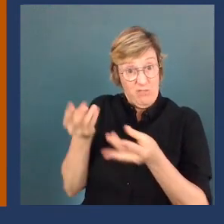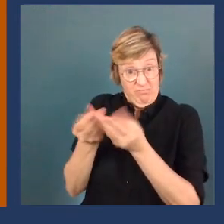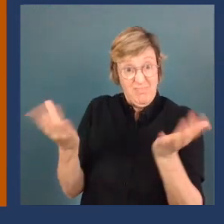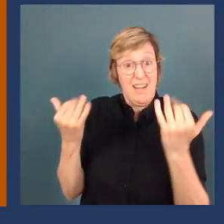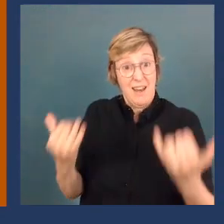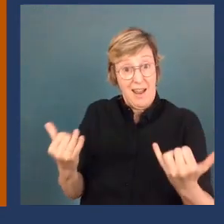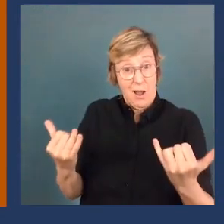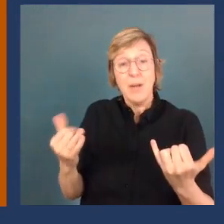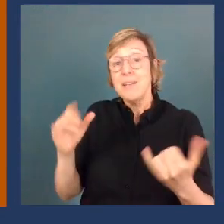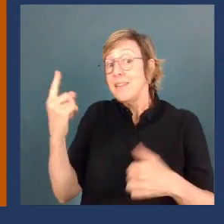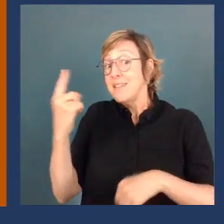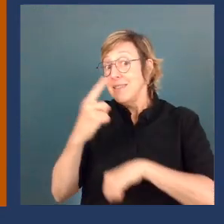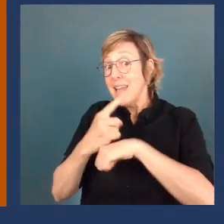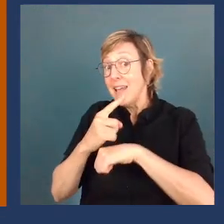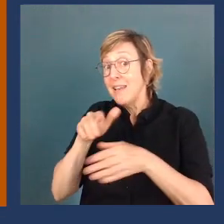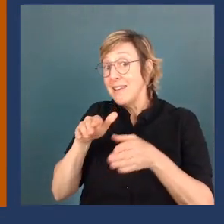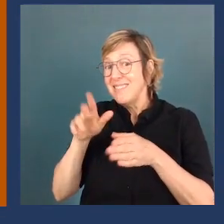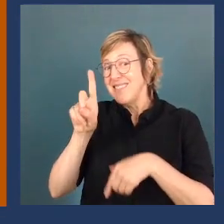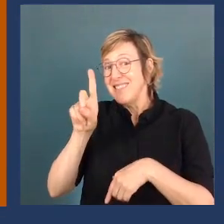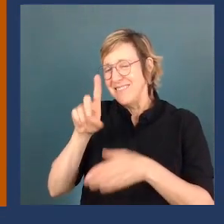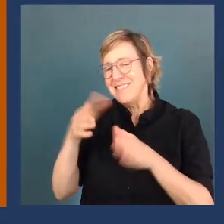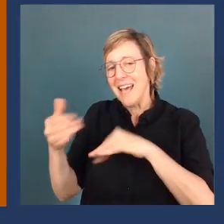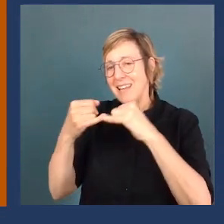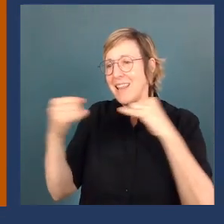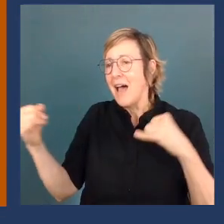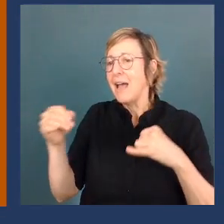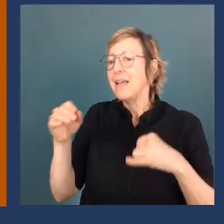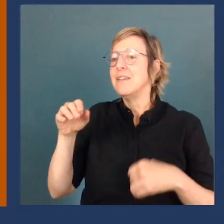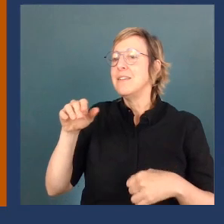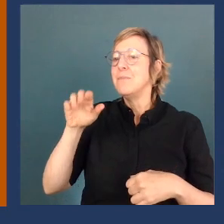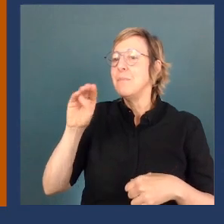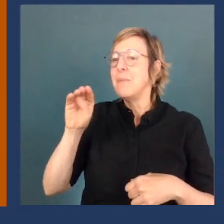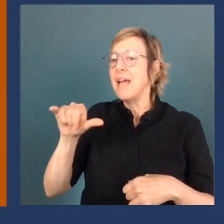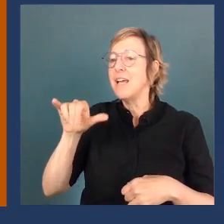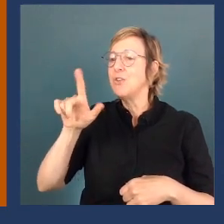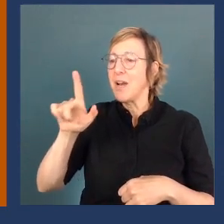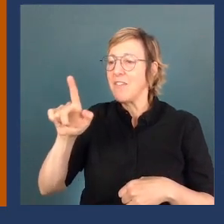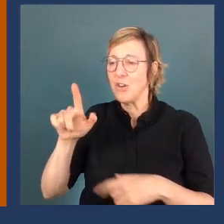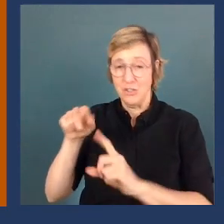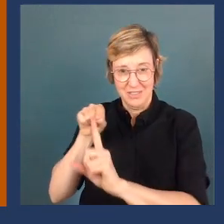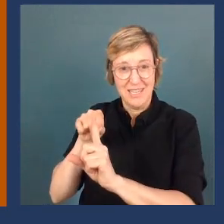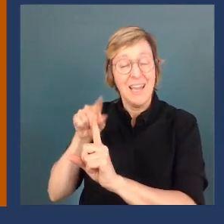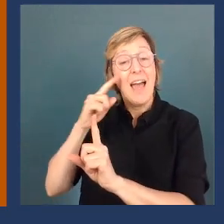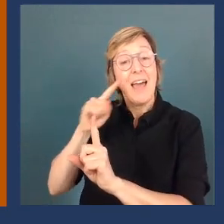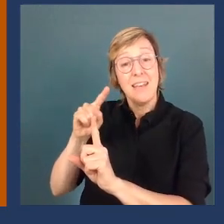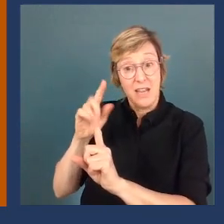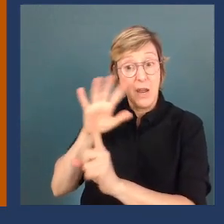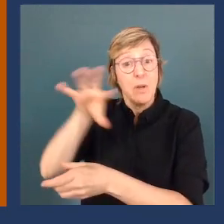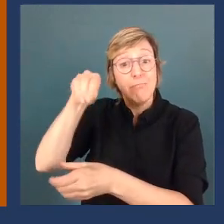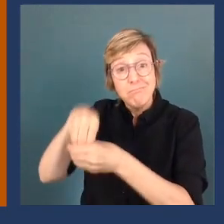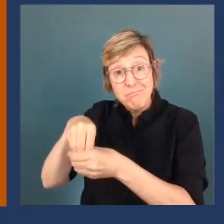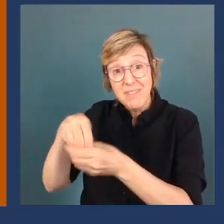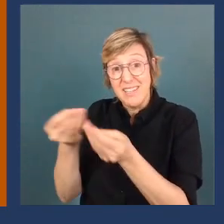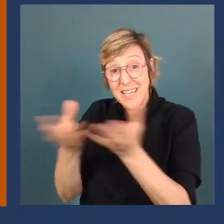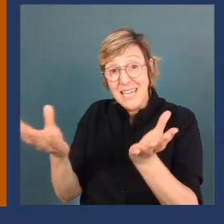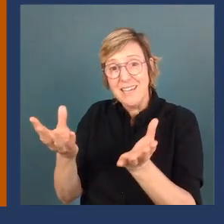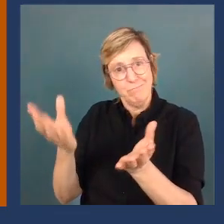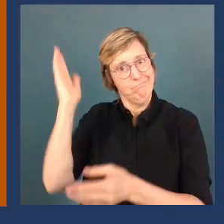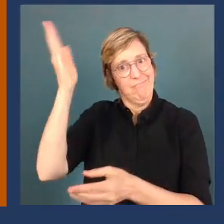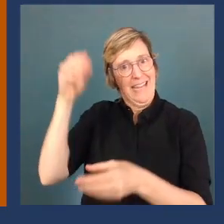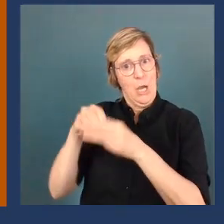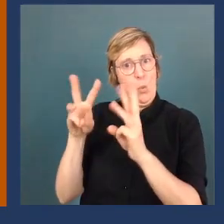1st, 2020 for submissions. And it'll all culminate in a workshop as part of the CVPR conference. Encourage you